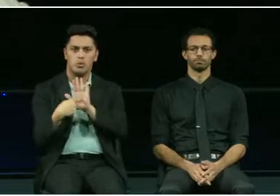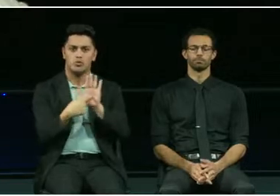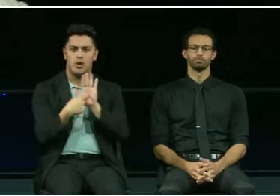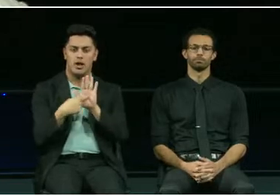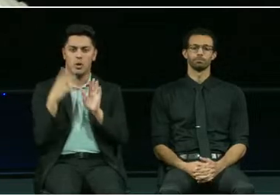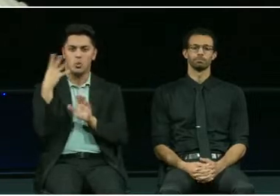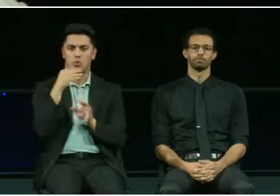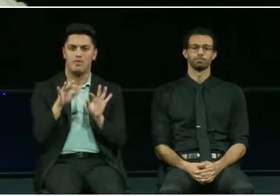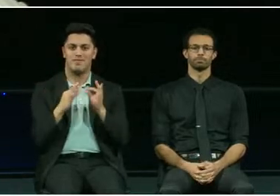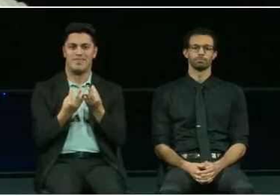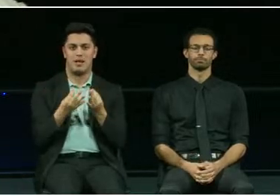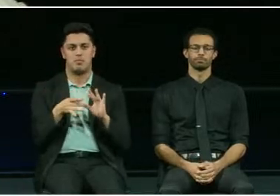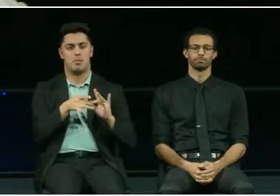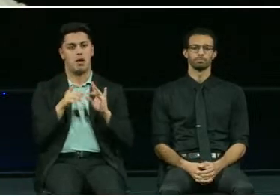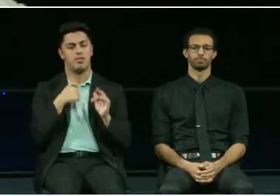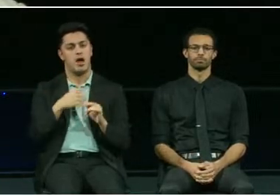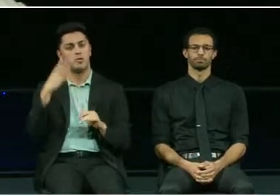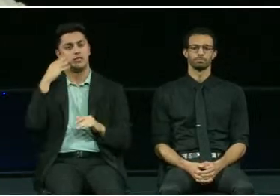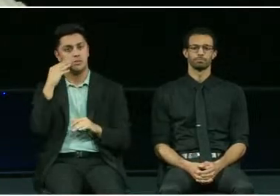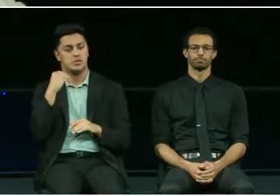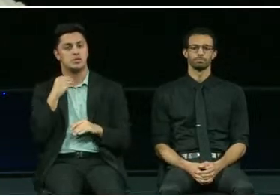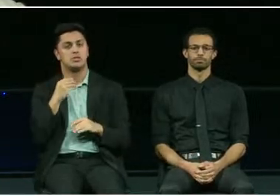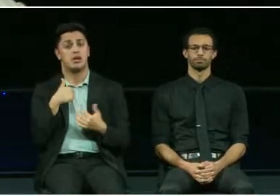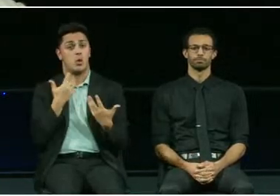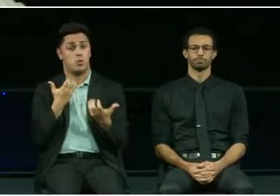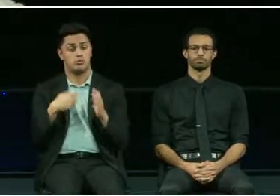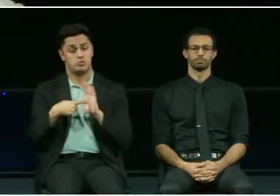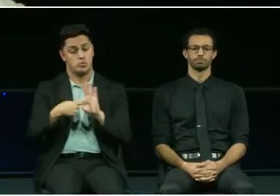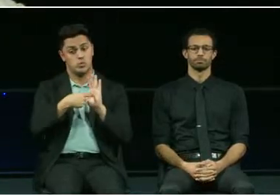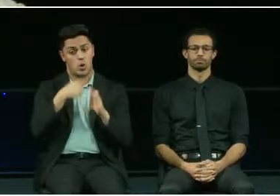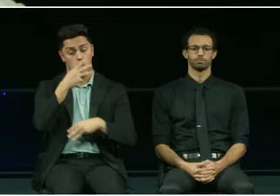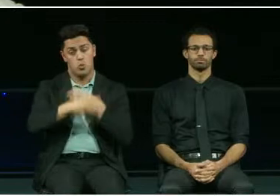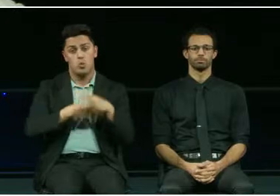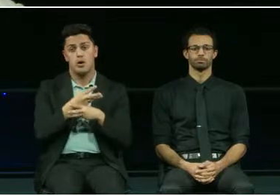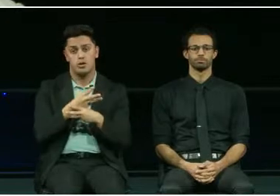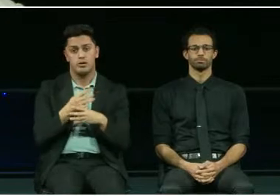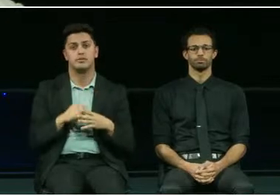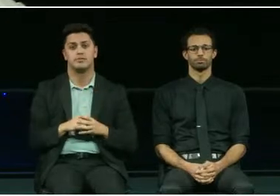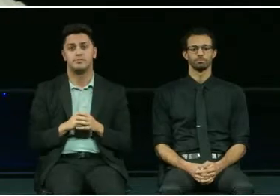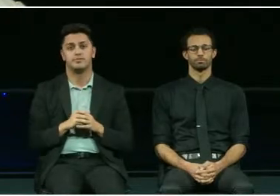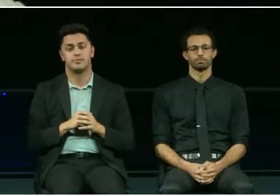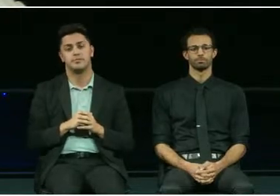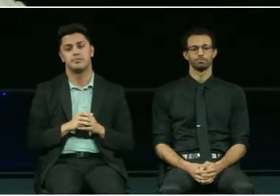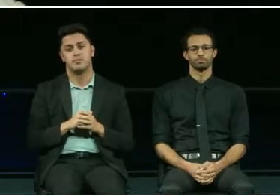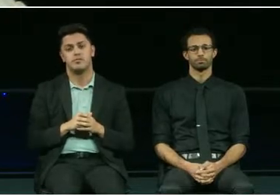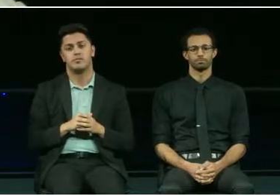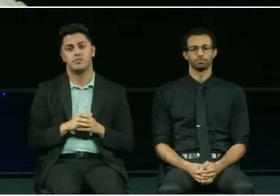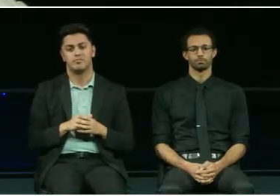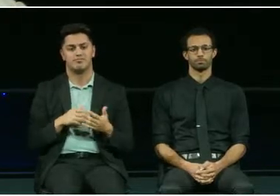family bond that I was experiencing, and I wanted to showcase to the world that that